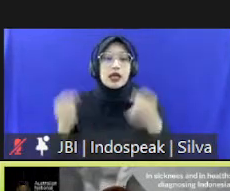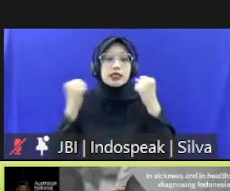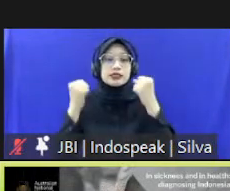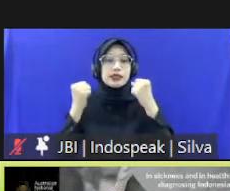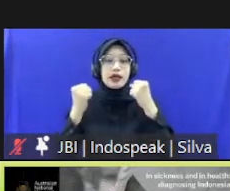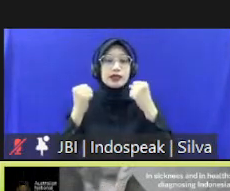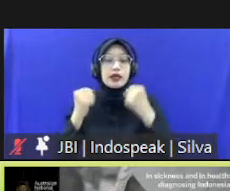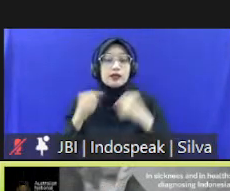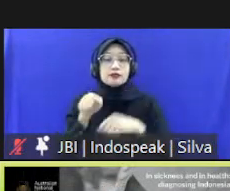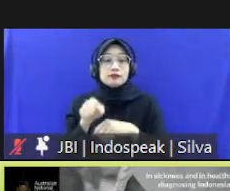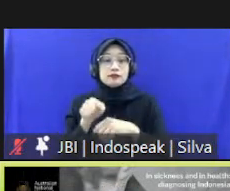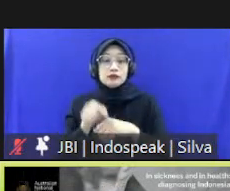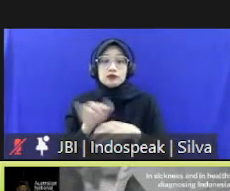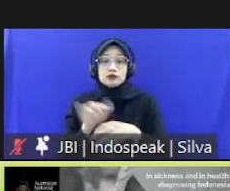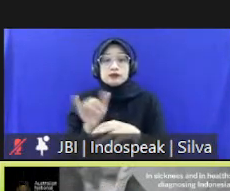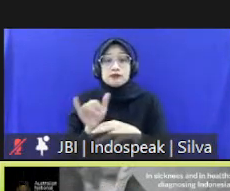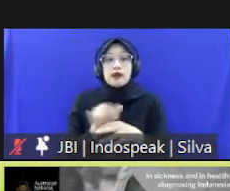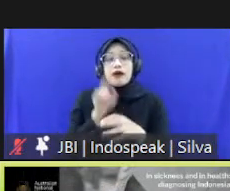has